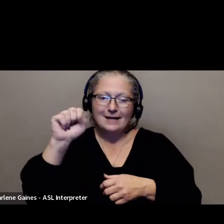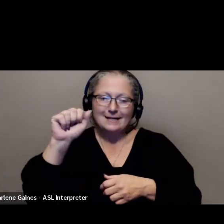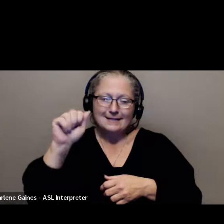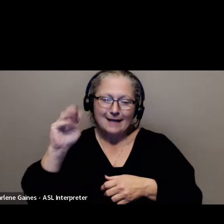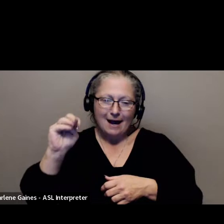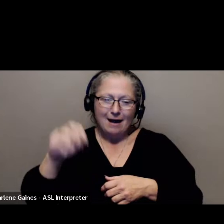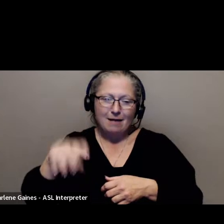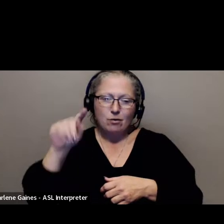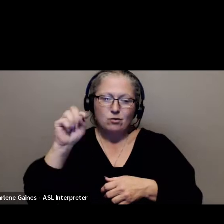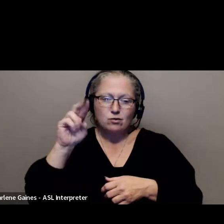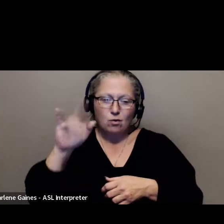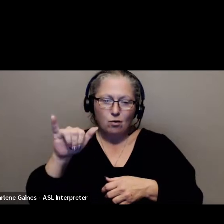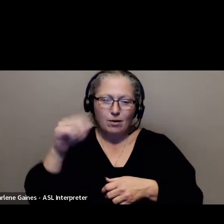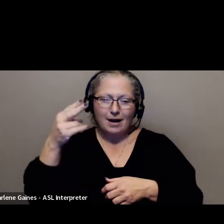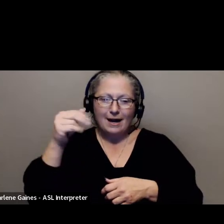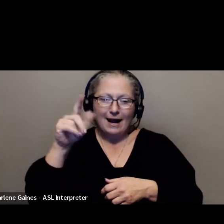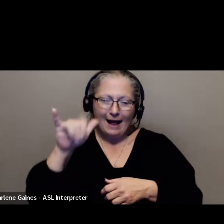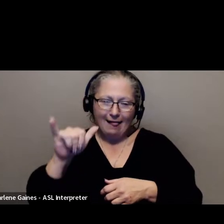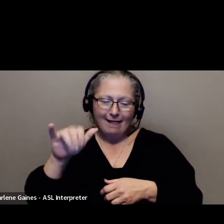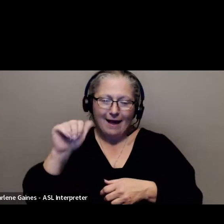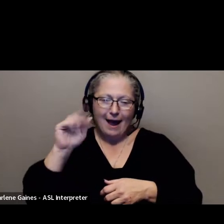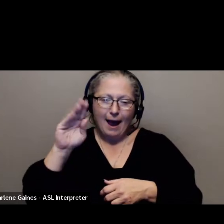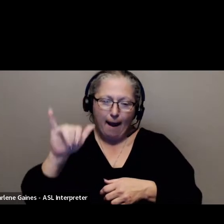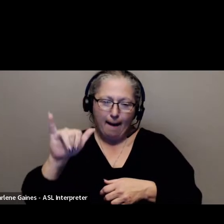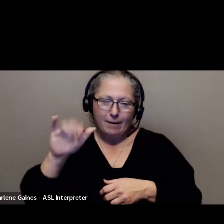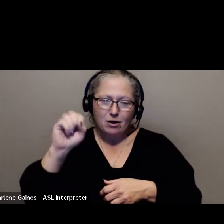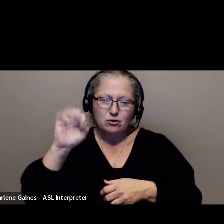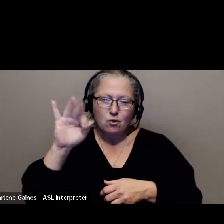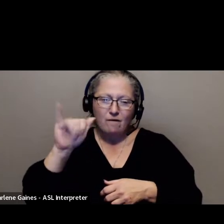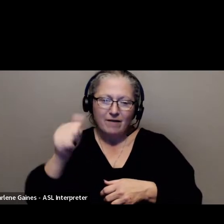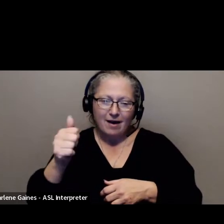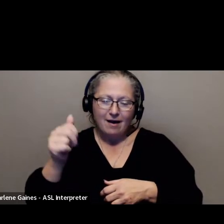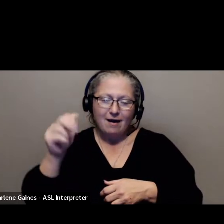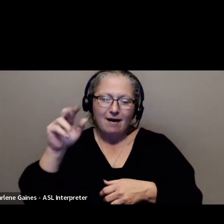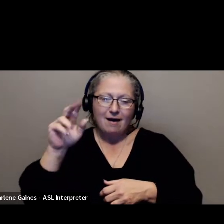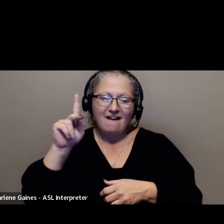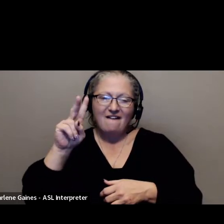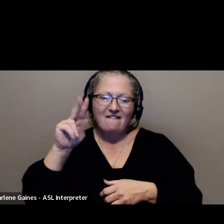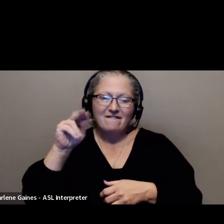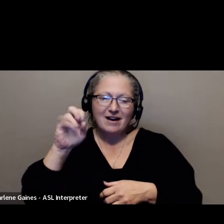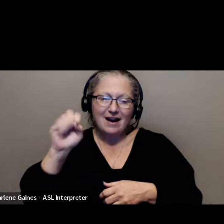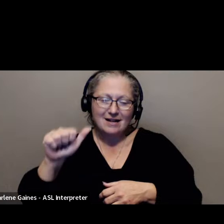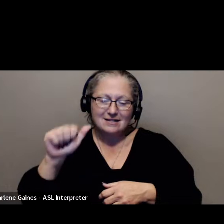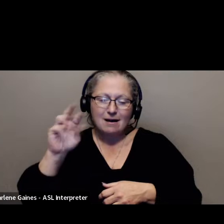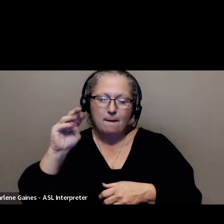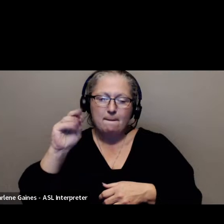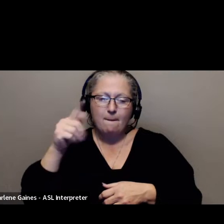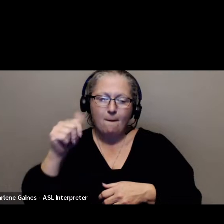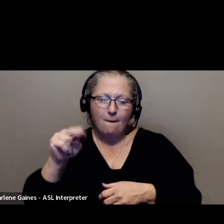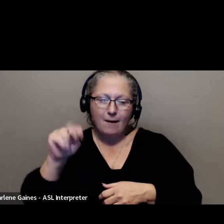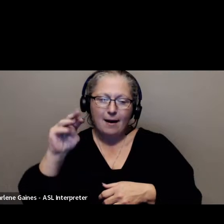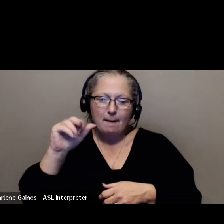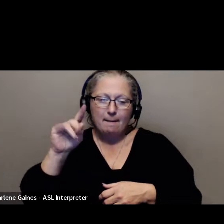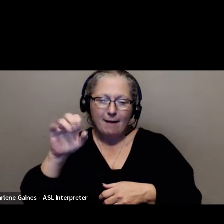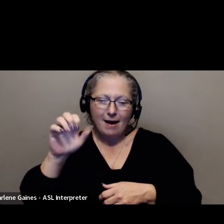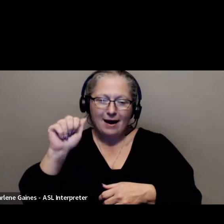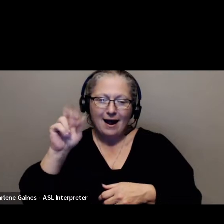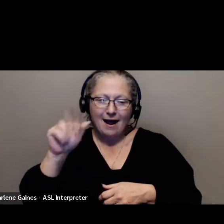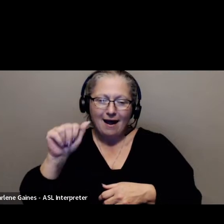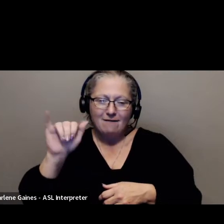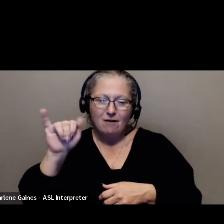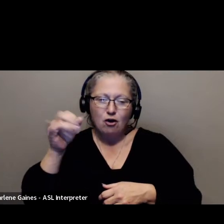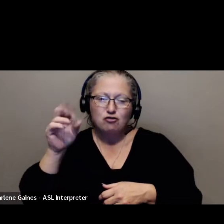Sam, Tori, Haley, Abby, Sophia K, Vanessa, Morgan, Maddie, Ava,